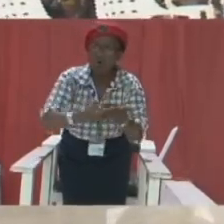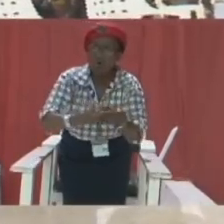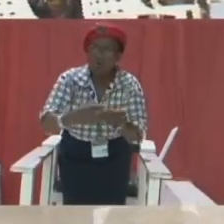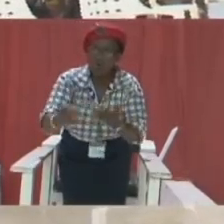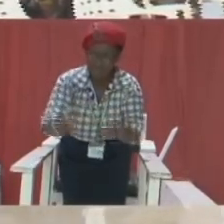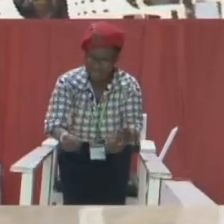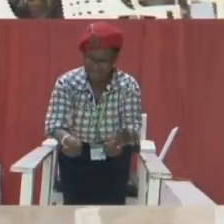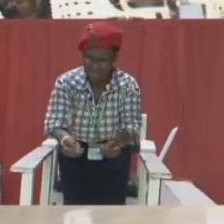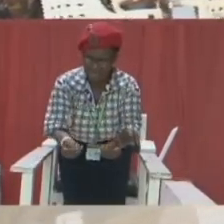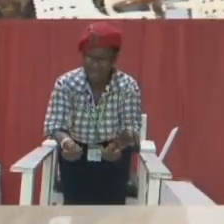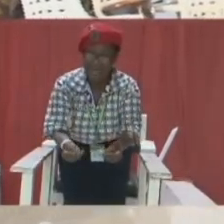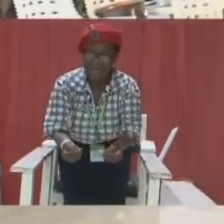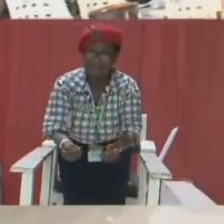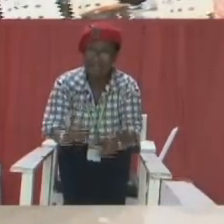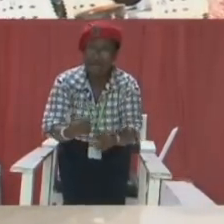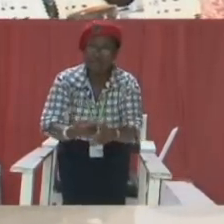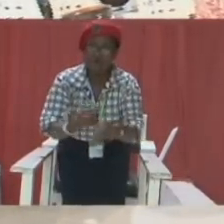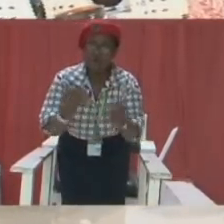From now on,